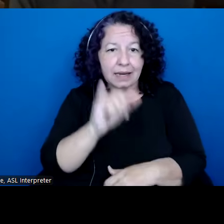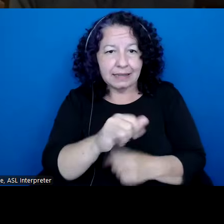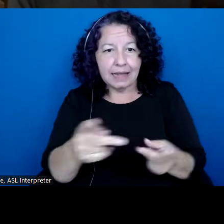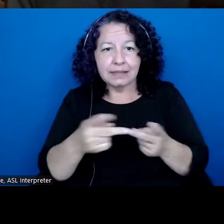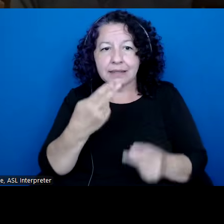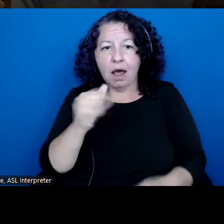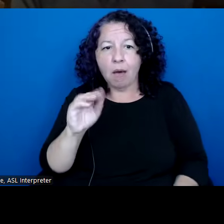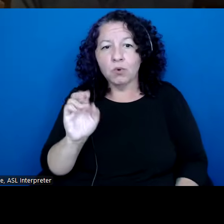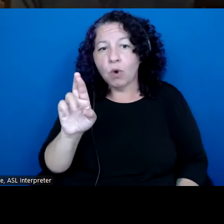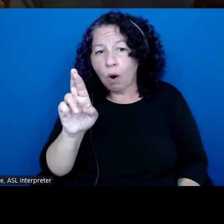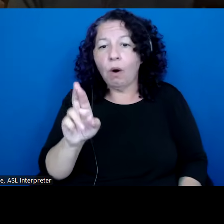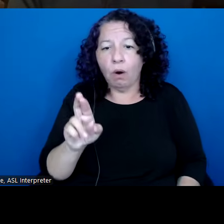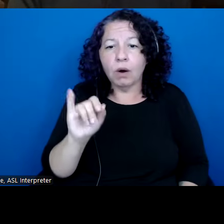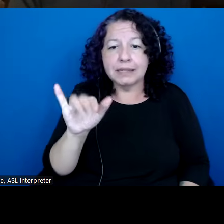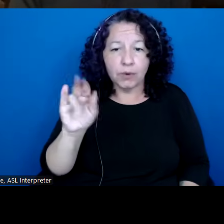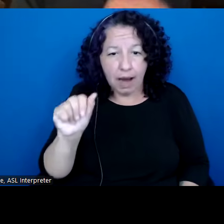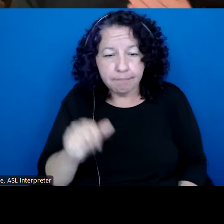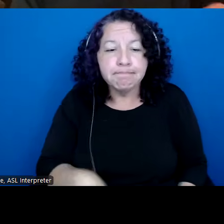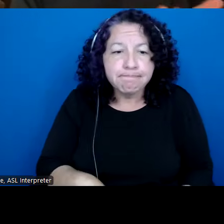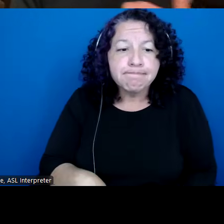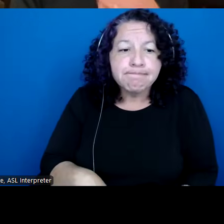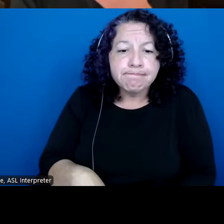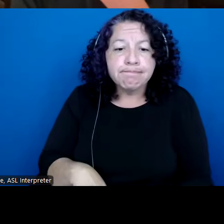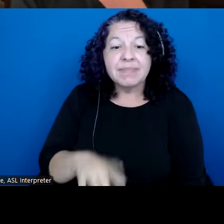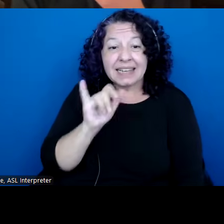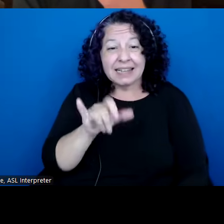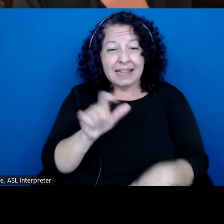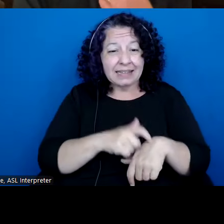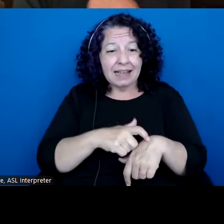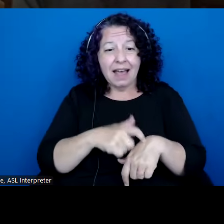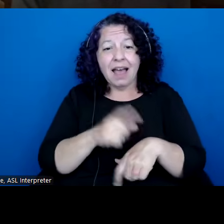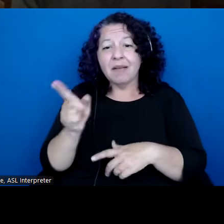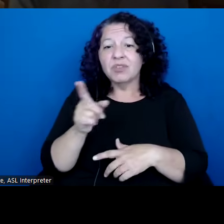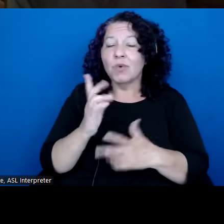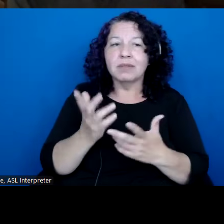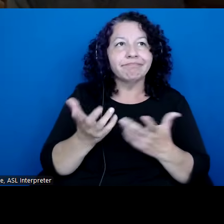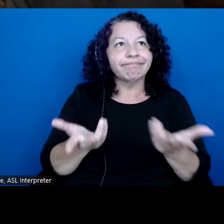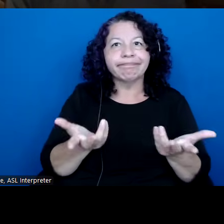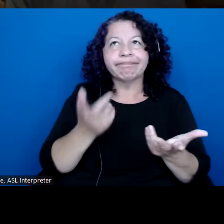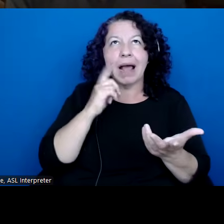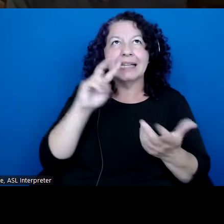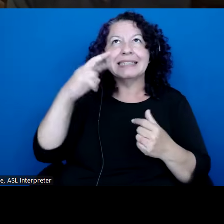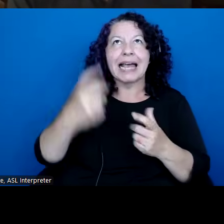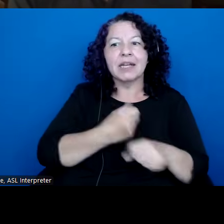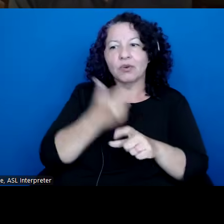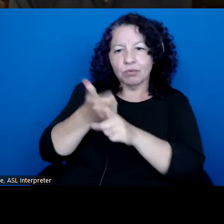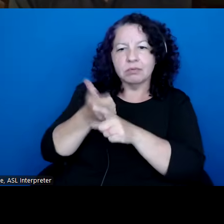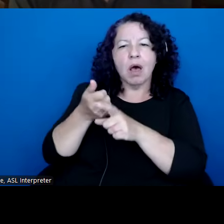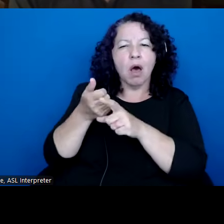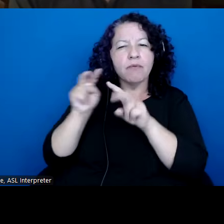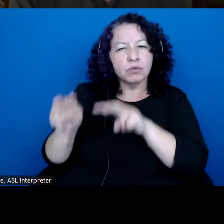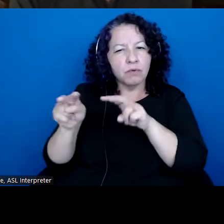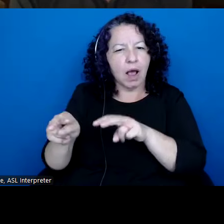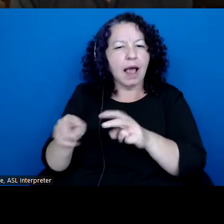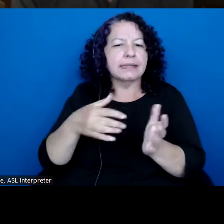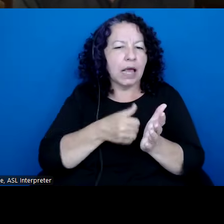Syria. And in that season, she was in the second year of supervising